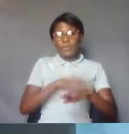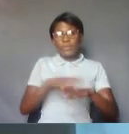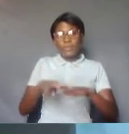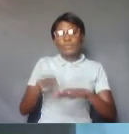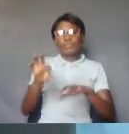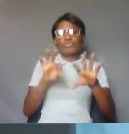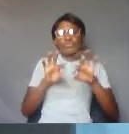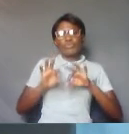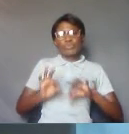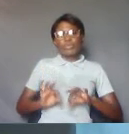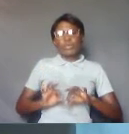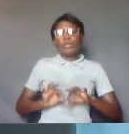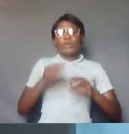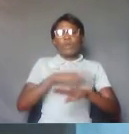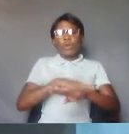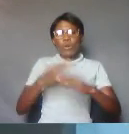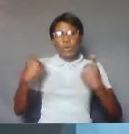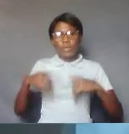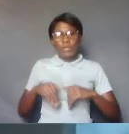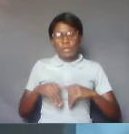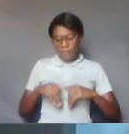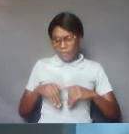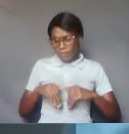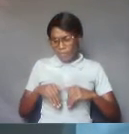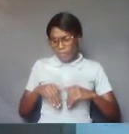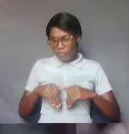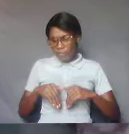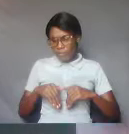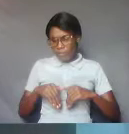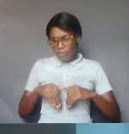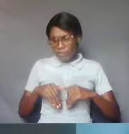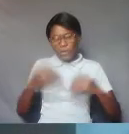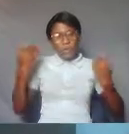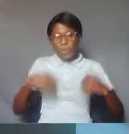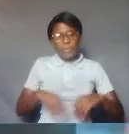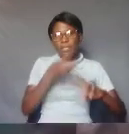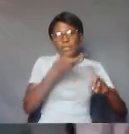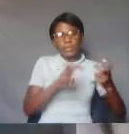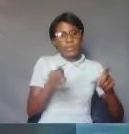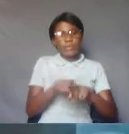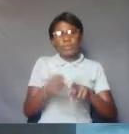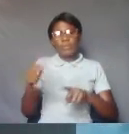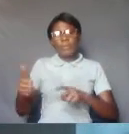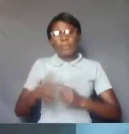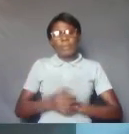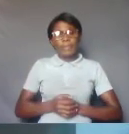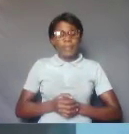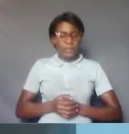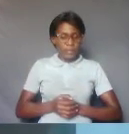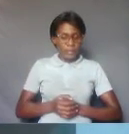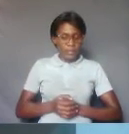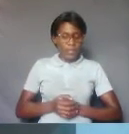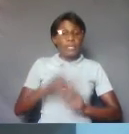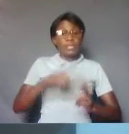identifies with bodies that are marked as other. And here I'm going to quote her what she says.